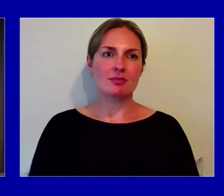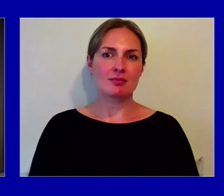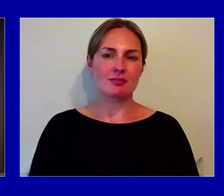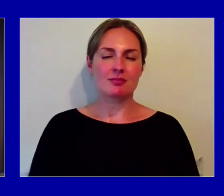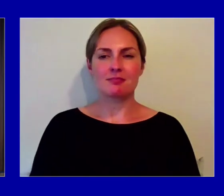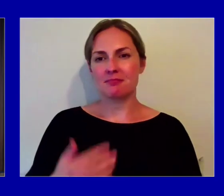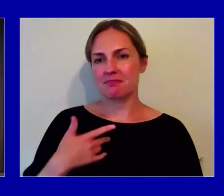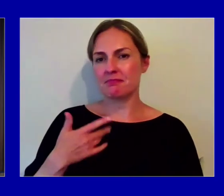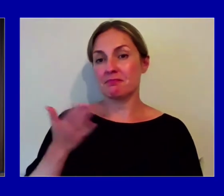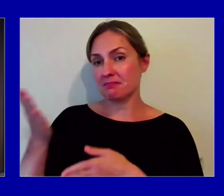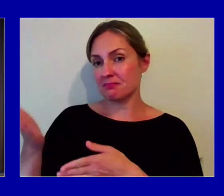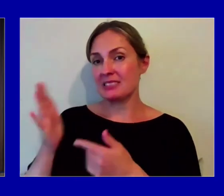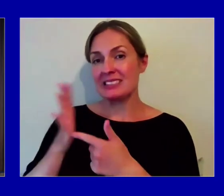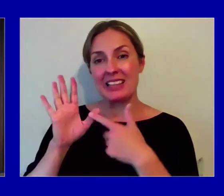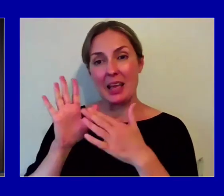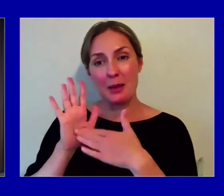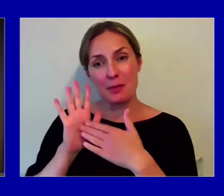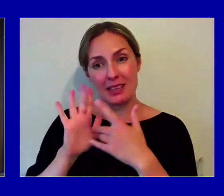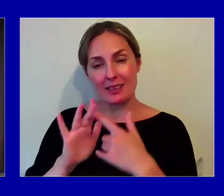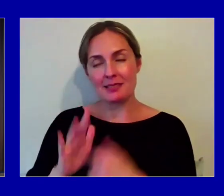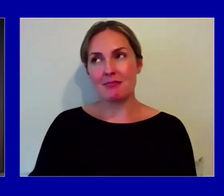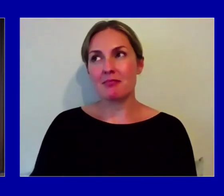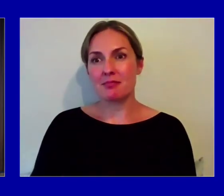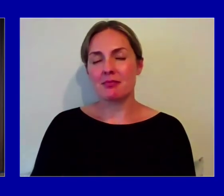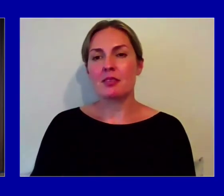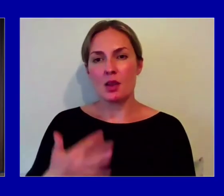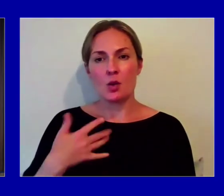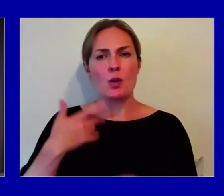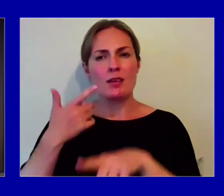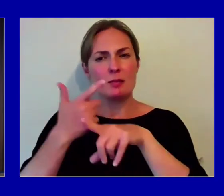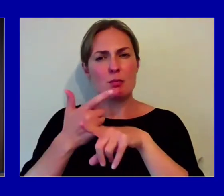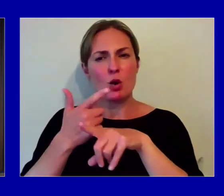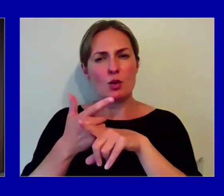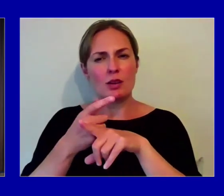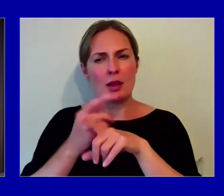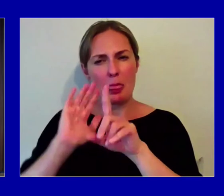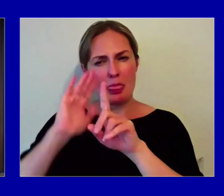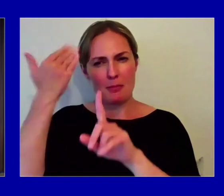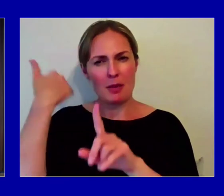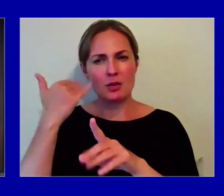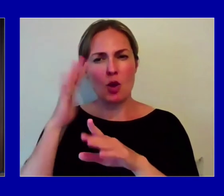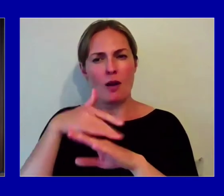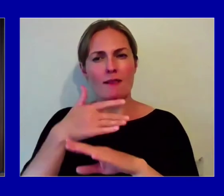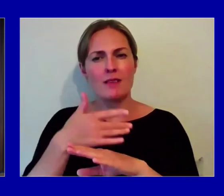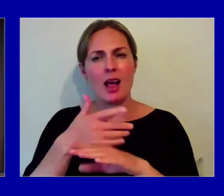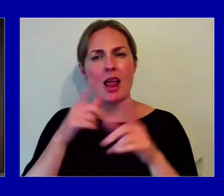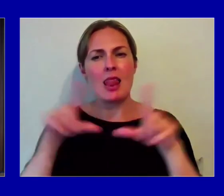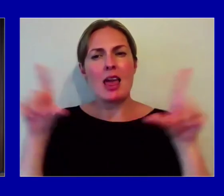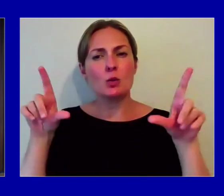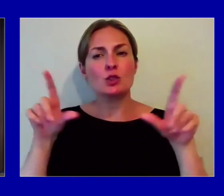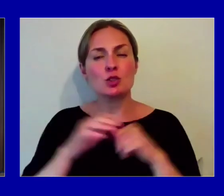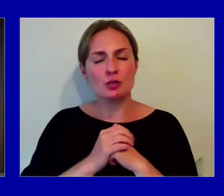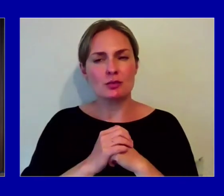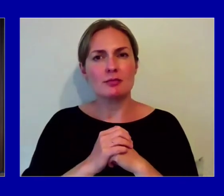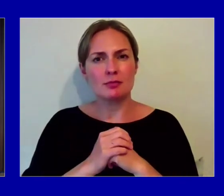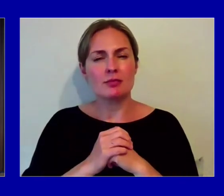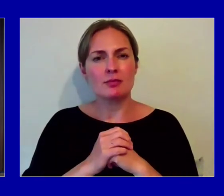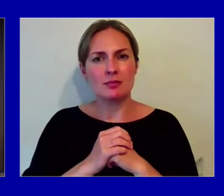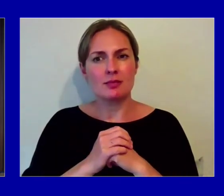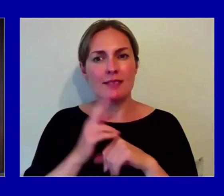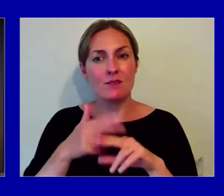I guess, um, we've spoken a bit about language in the past and, uh, language for me